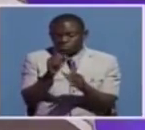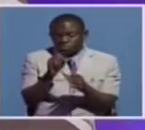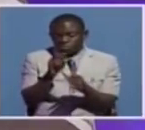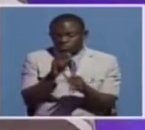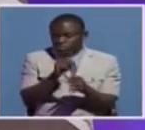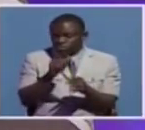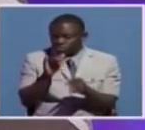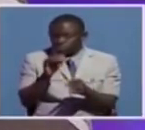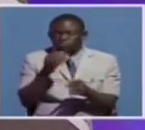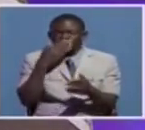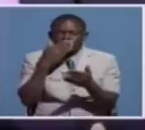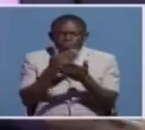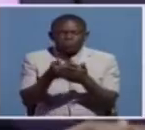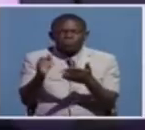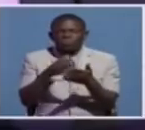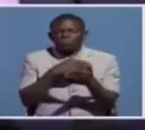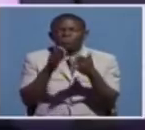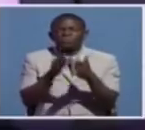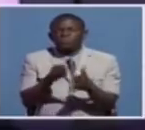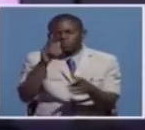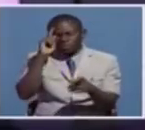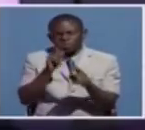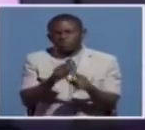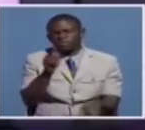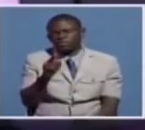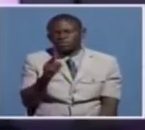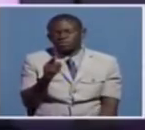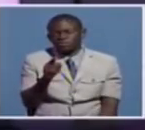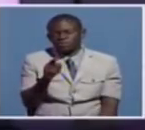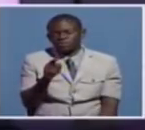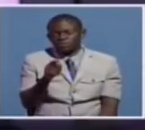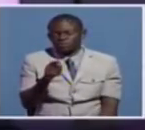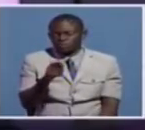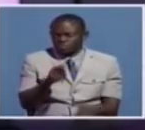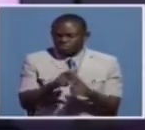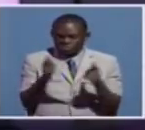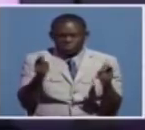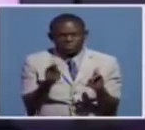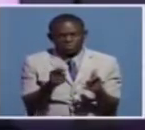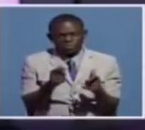instrument, and play it. He was hugely talented.